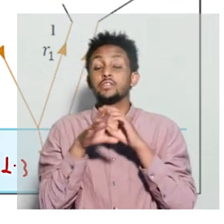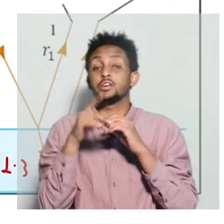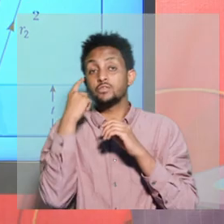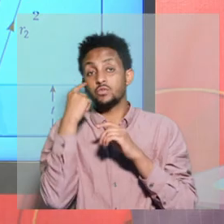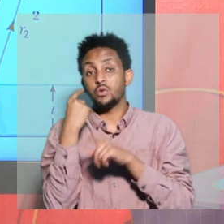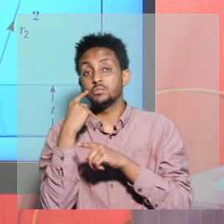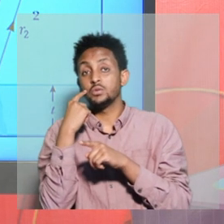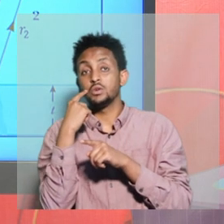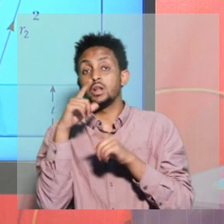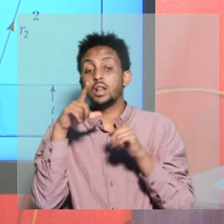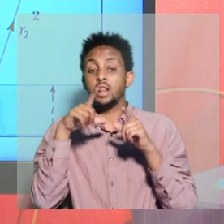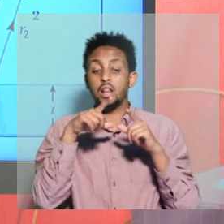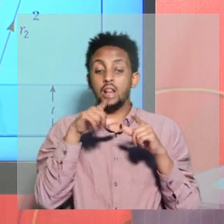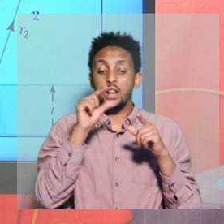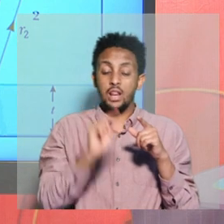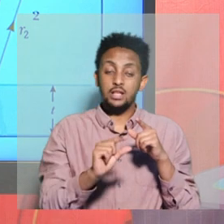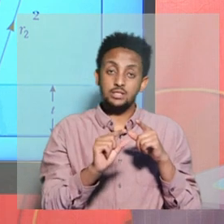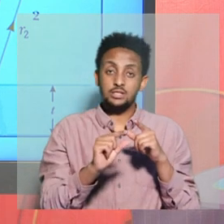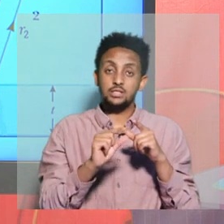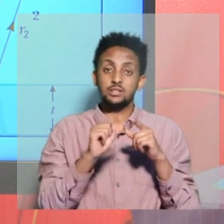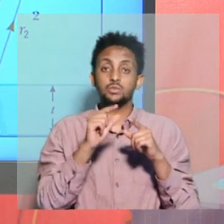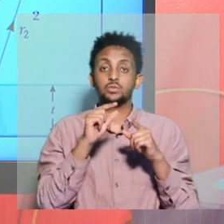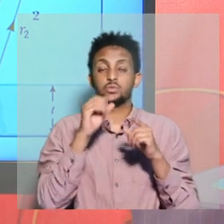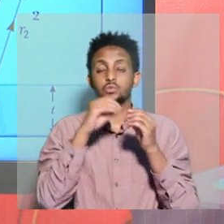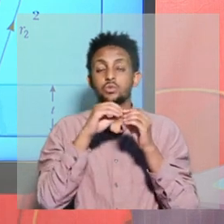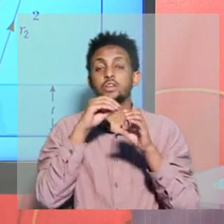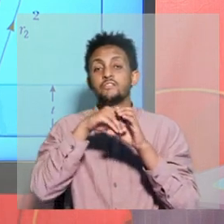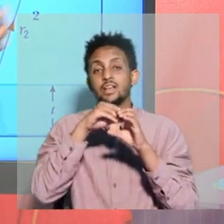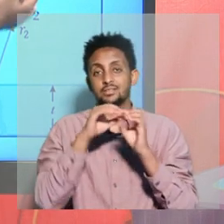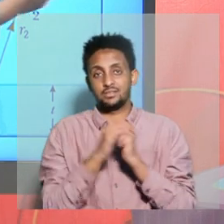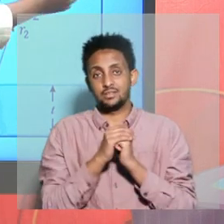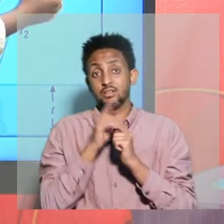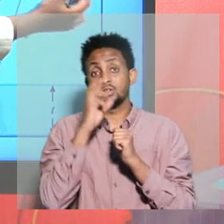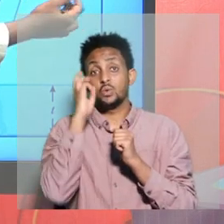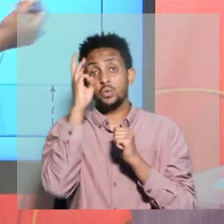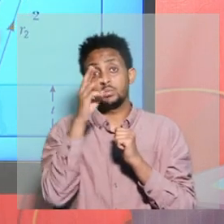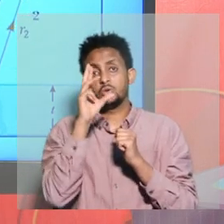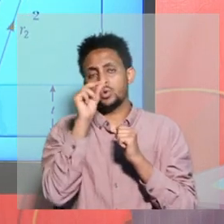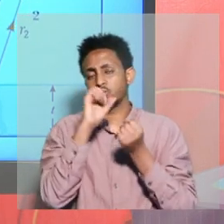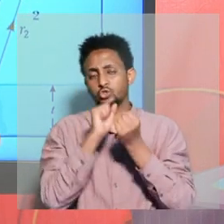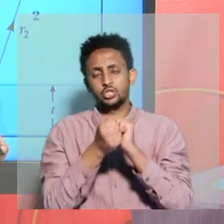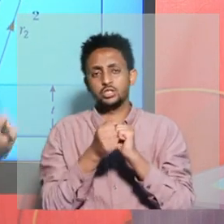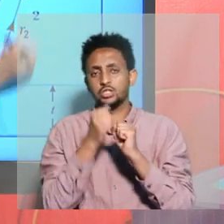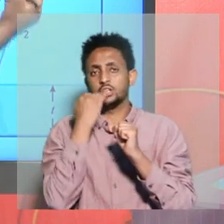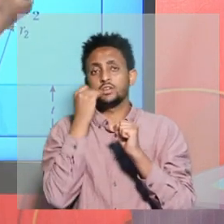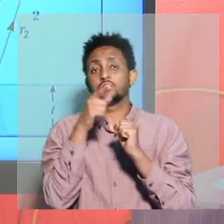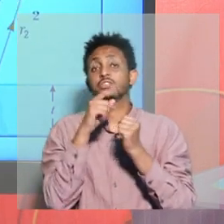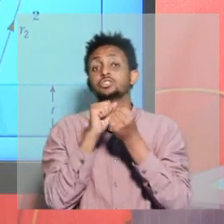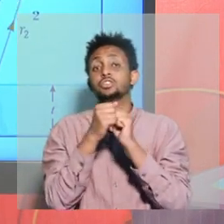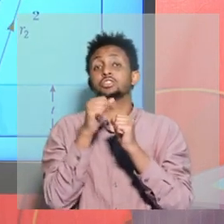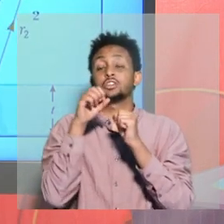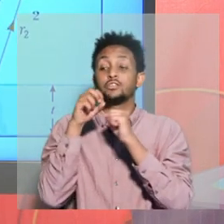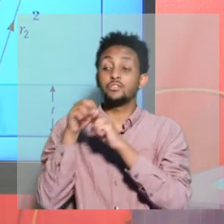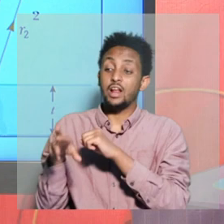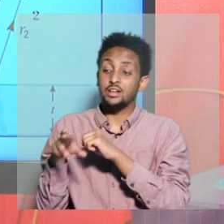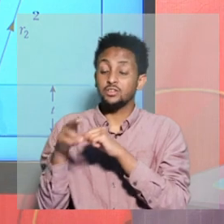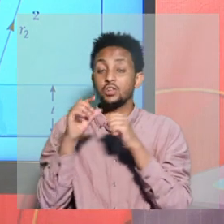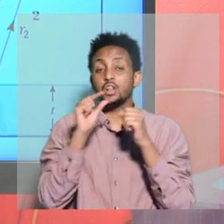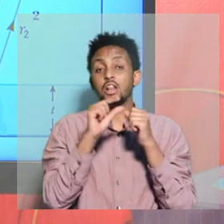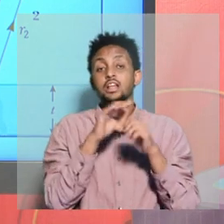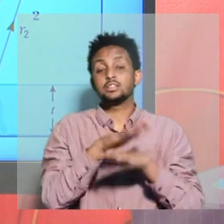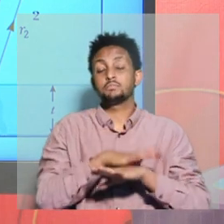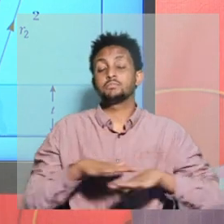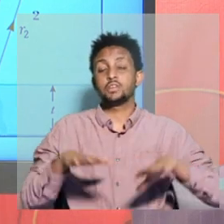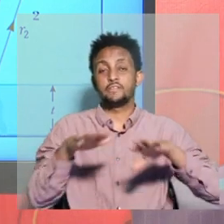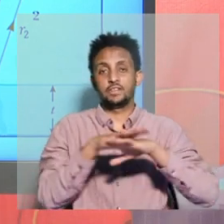from less boundary surface, it will be in phase. Okay, there will be no change if it is reflected from less boundary